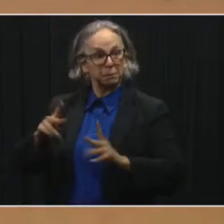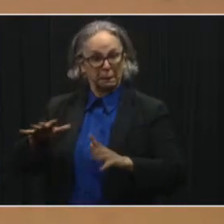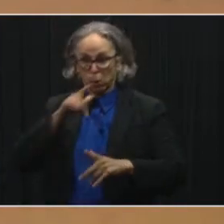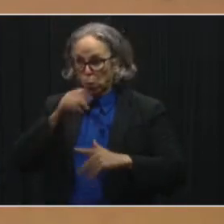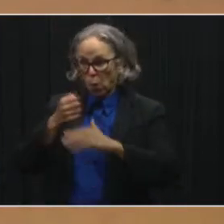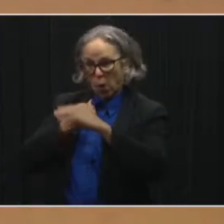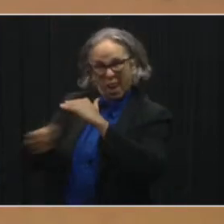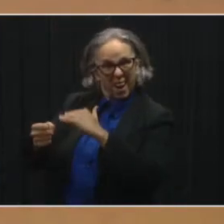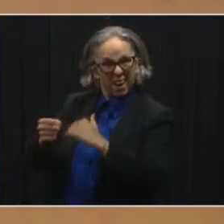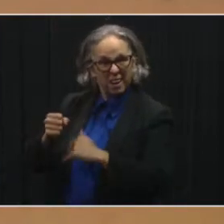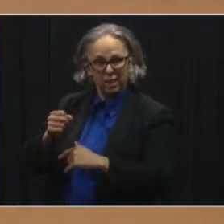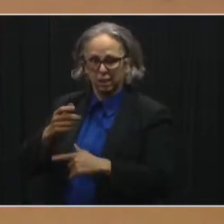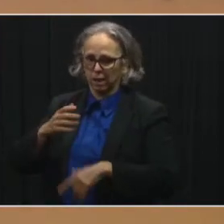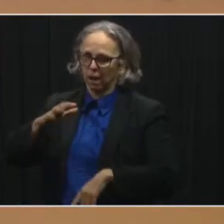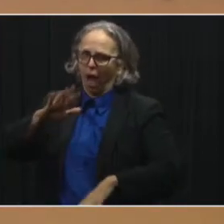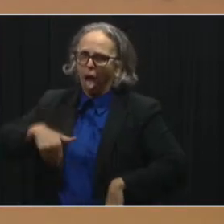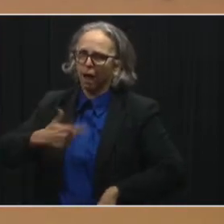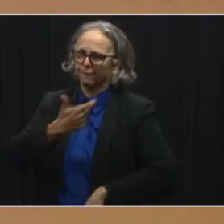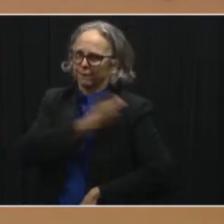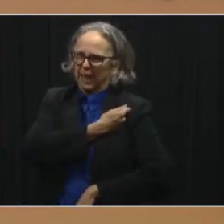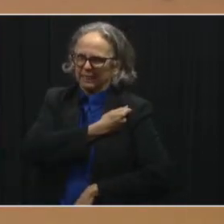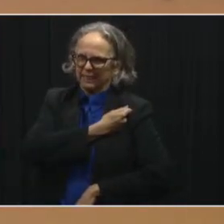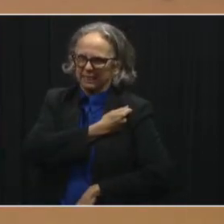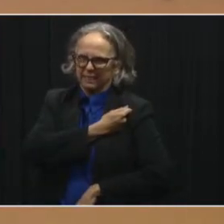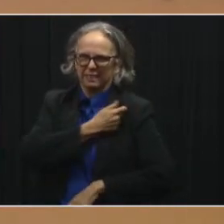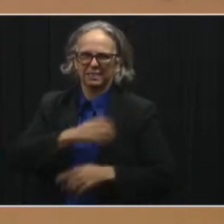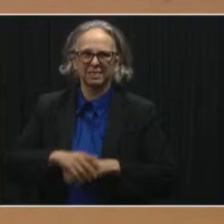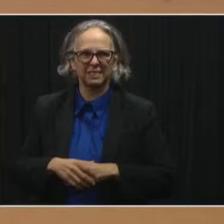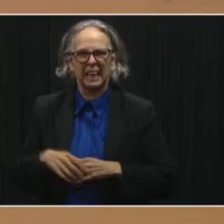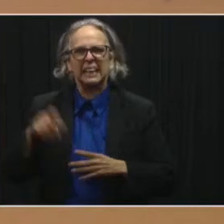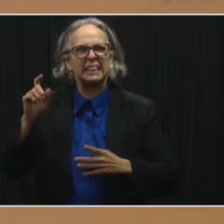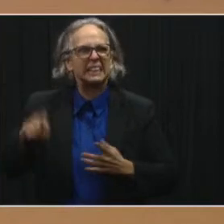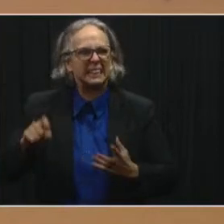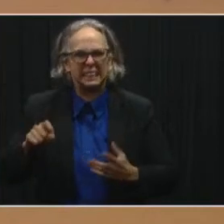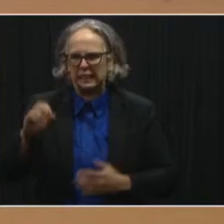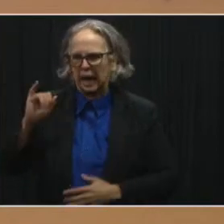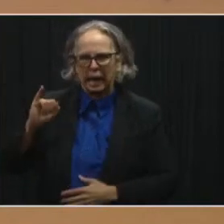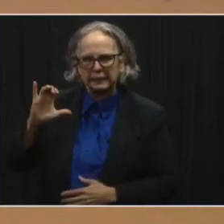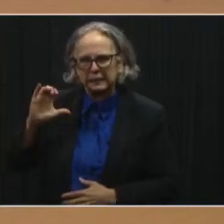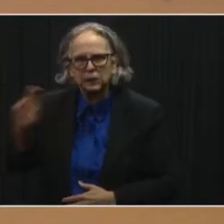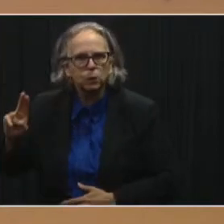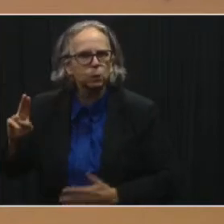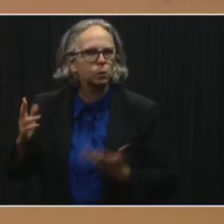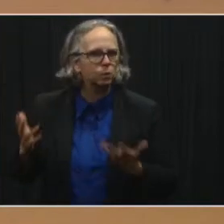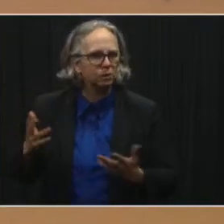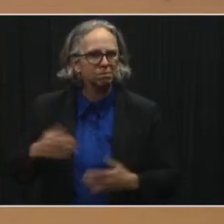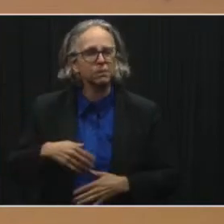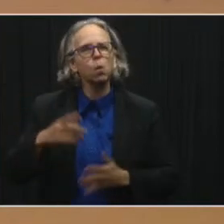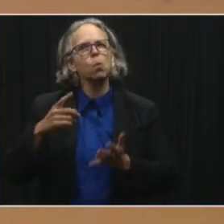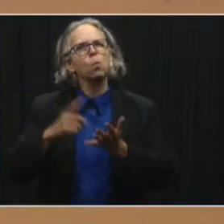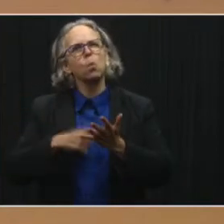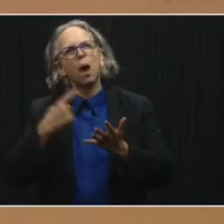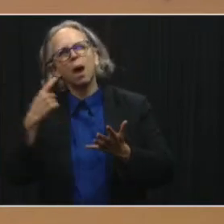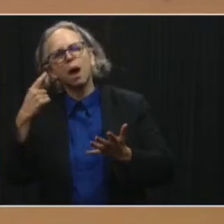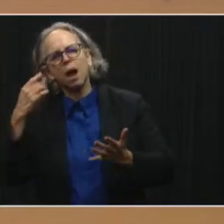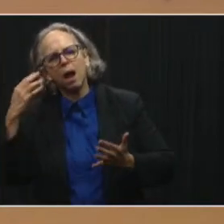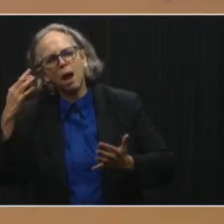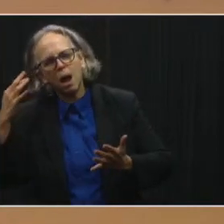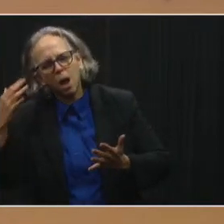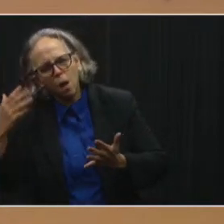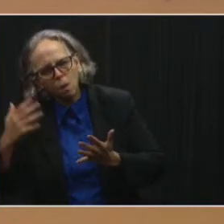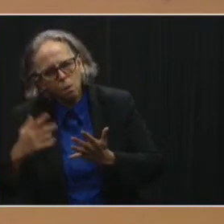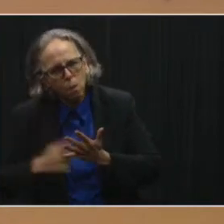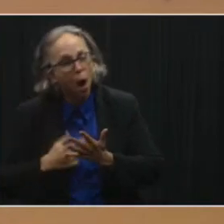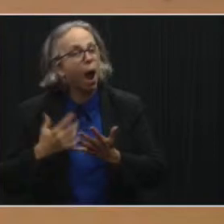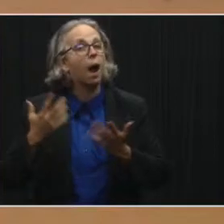unvaccinated patients, and they're ending up in our ICUs. But every once in a great while, I mean, the vaccine they claim